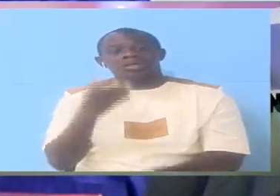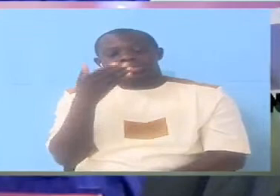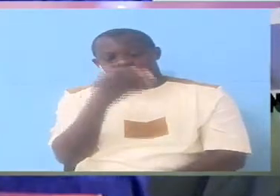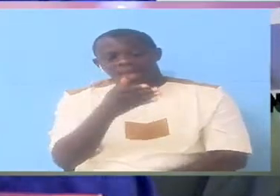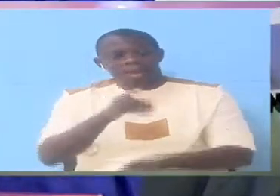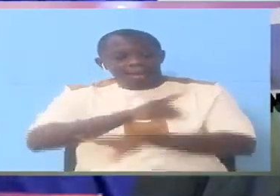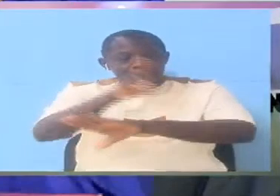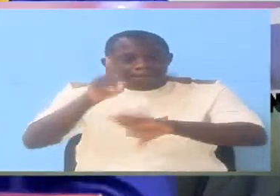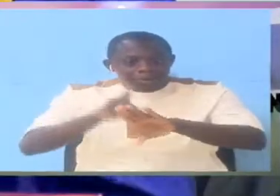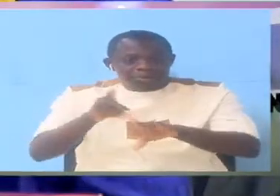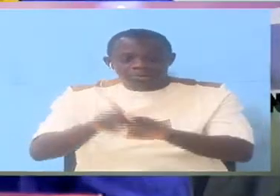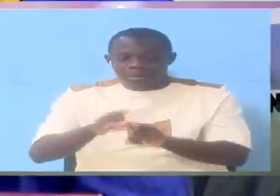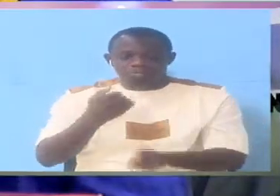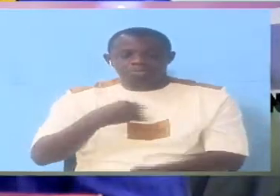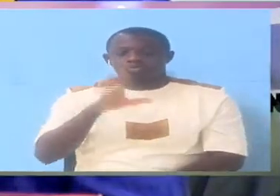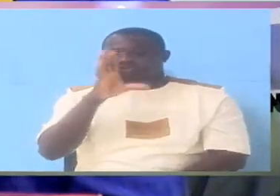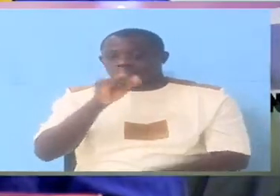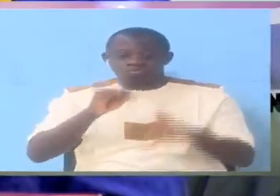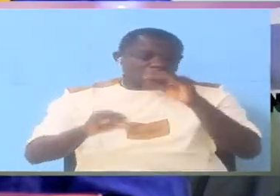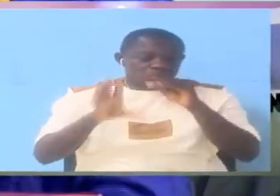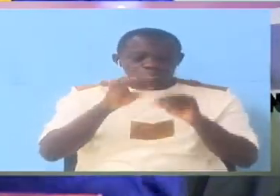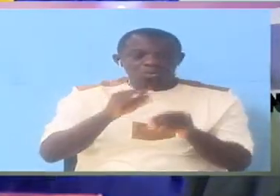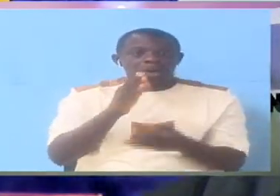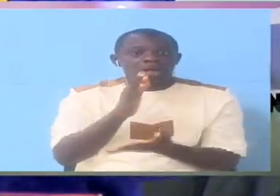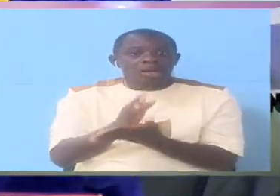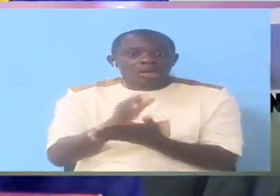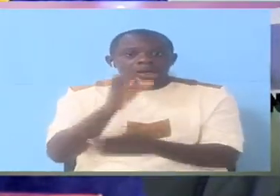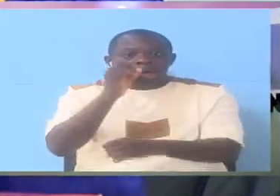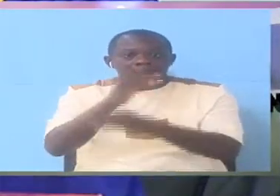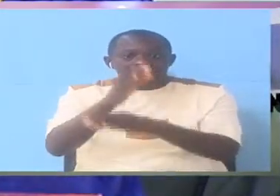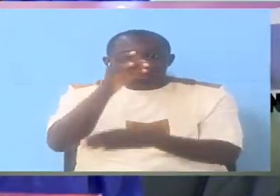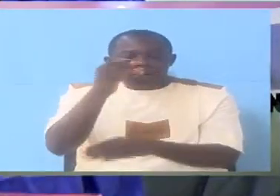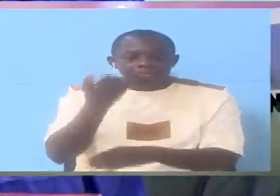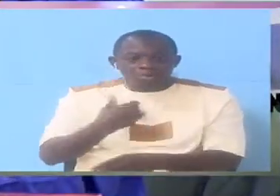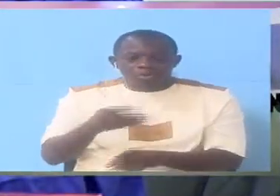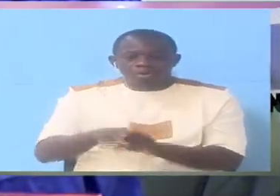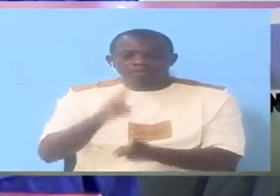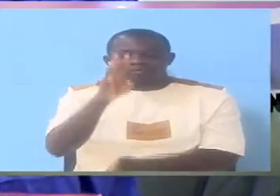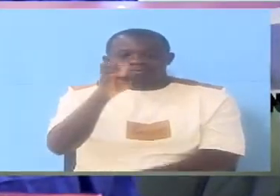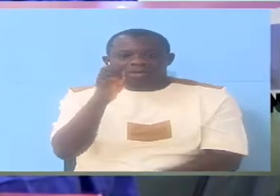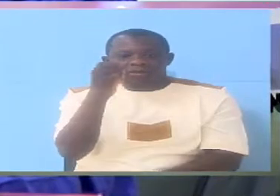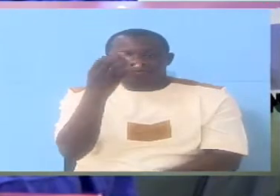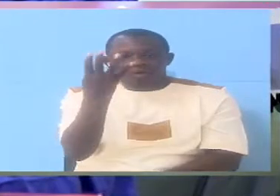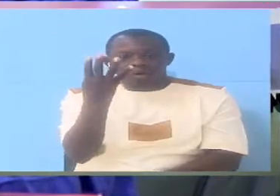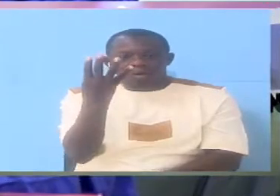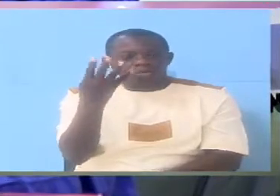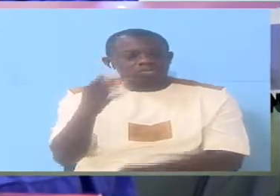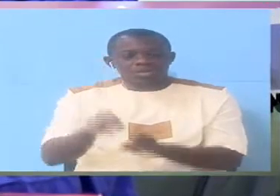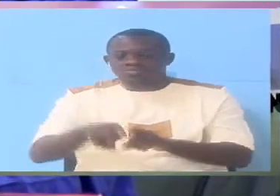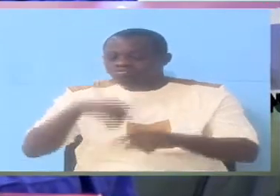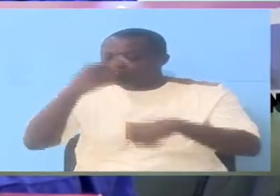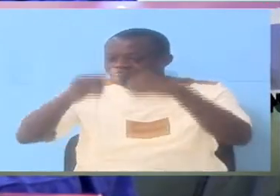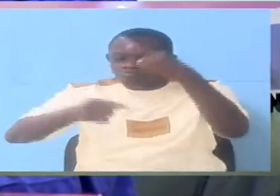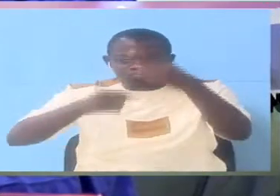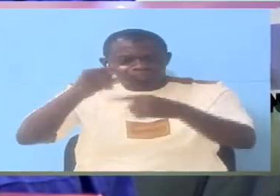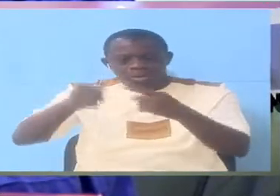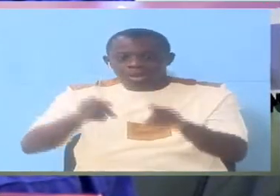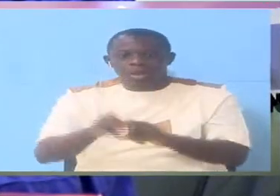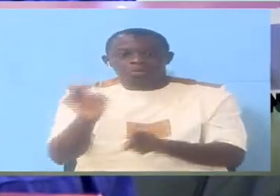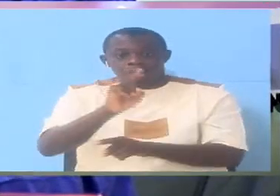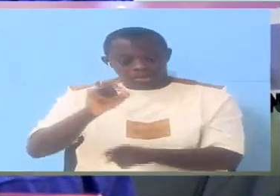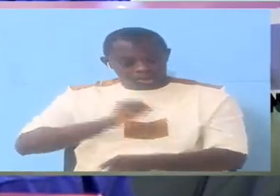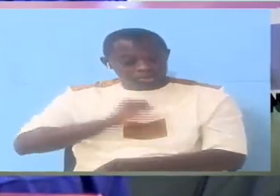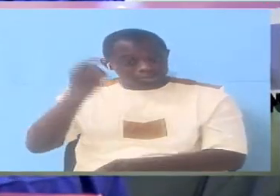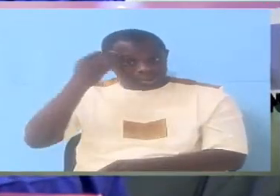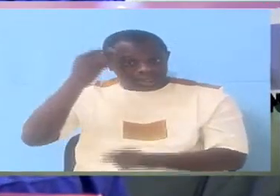muda dal ko machinery solom. Even there, this number was constantly being mentioned by them because in their mind they